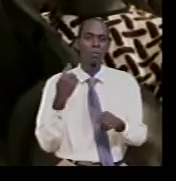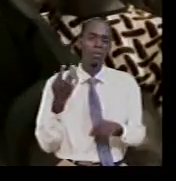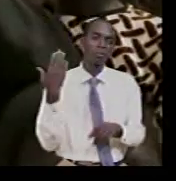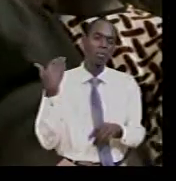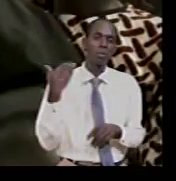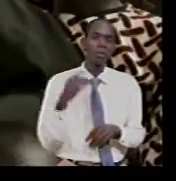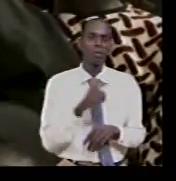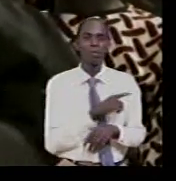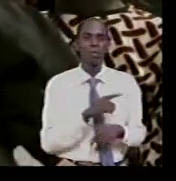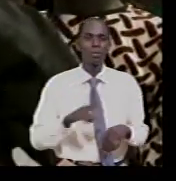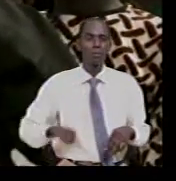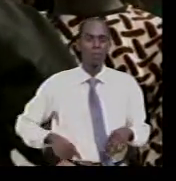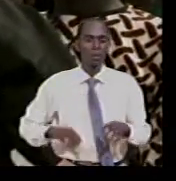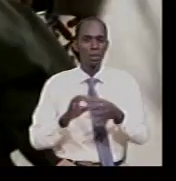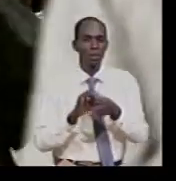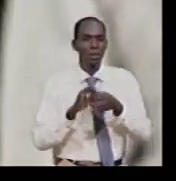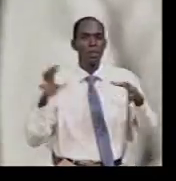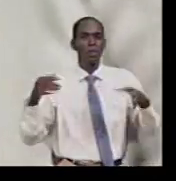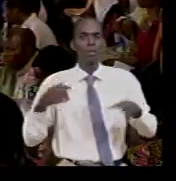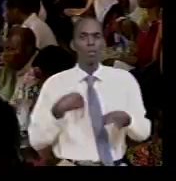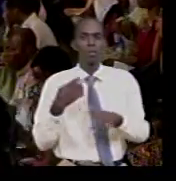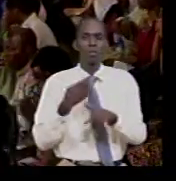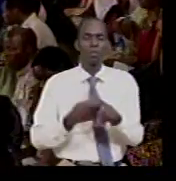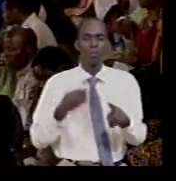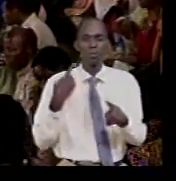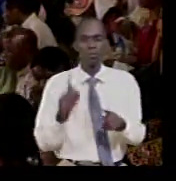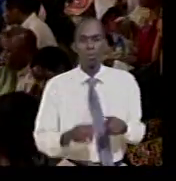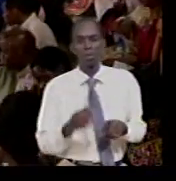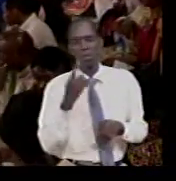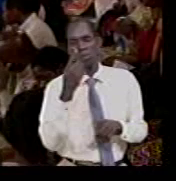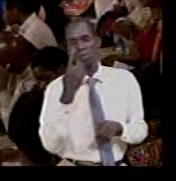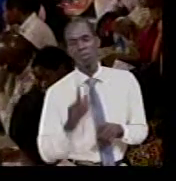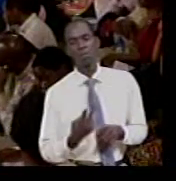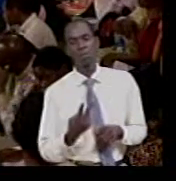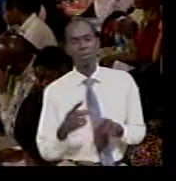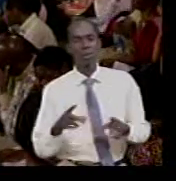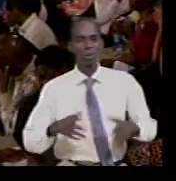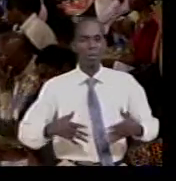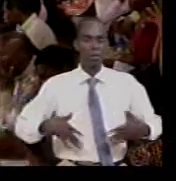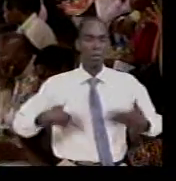bring me into new life.